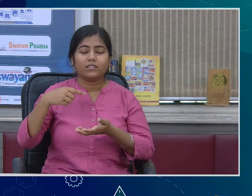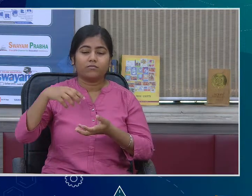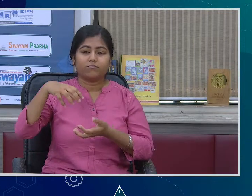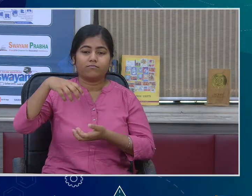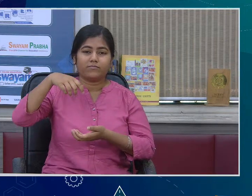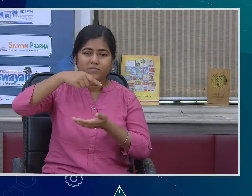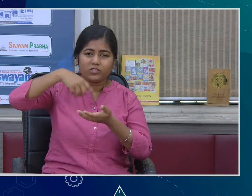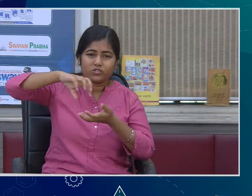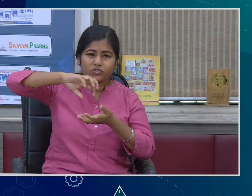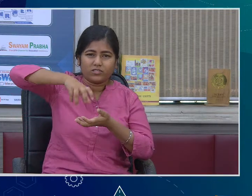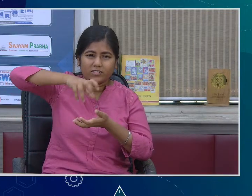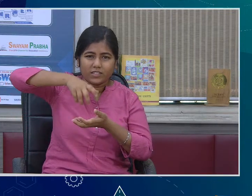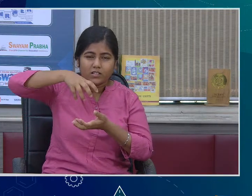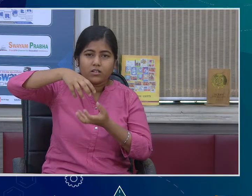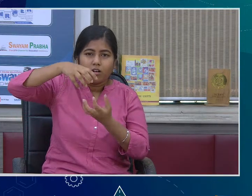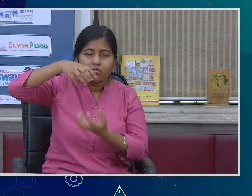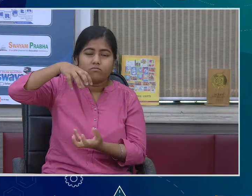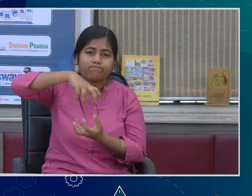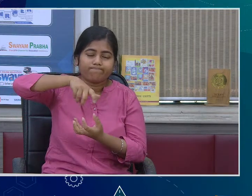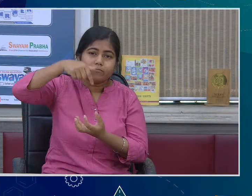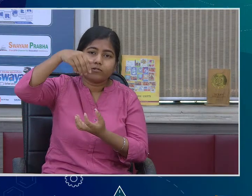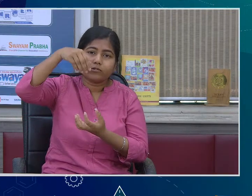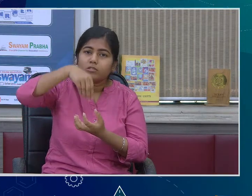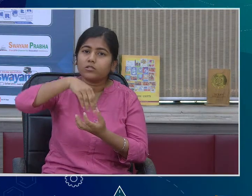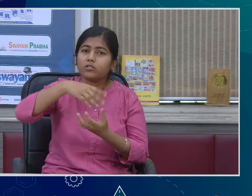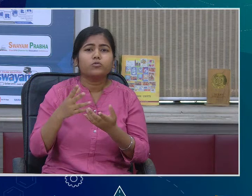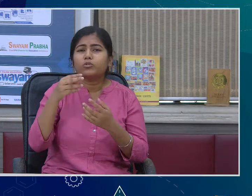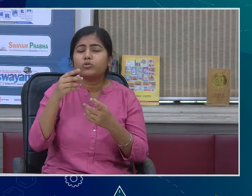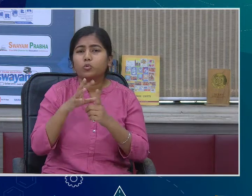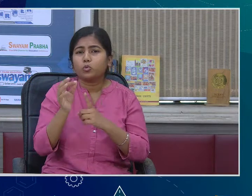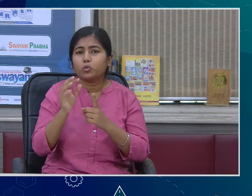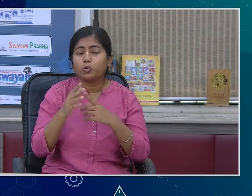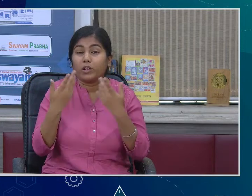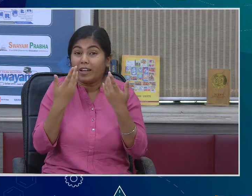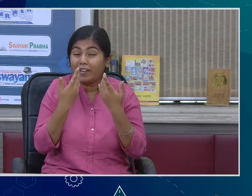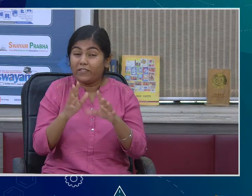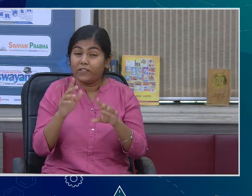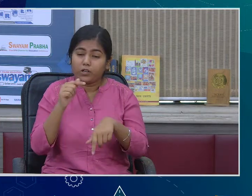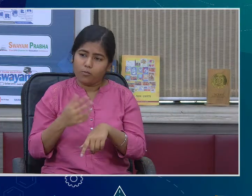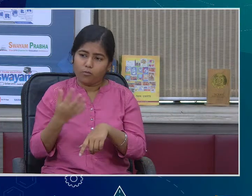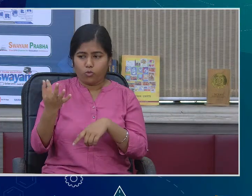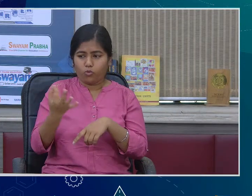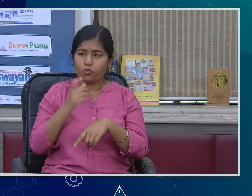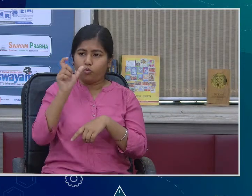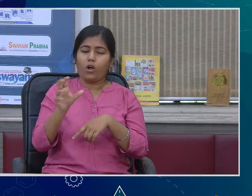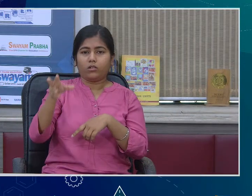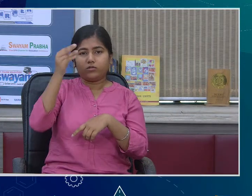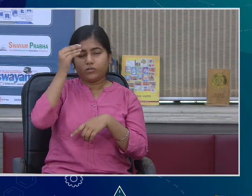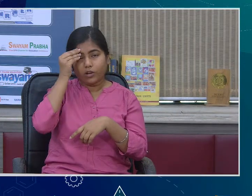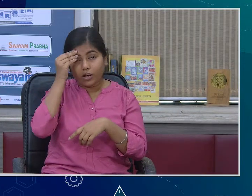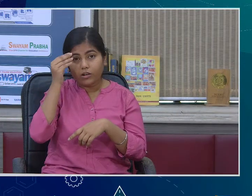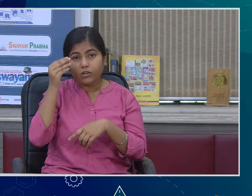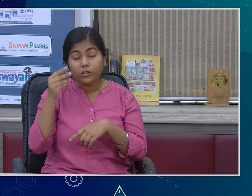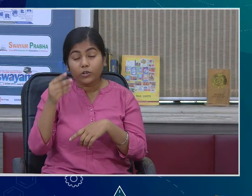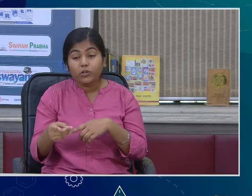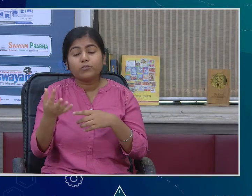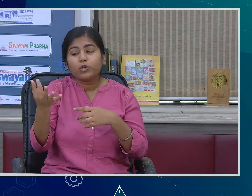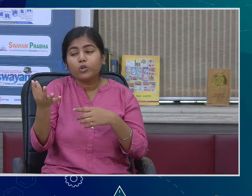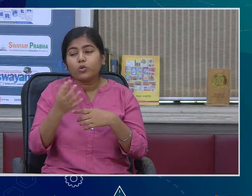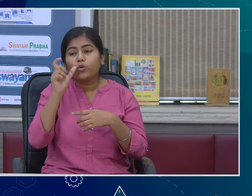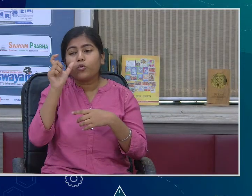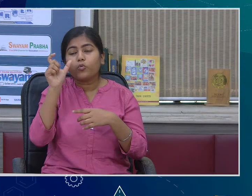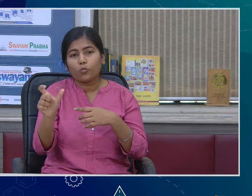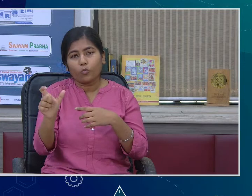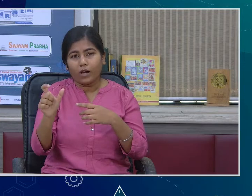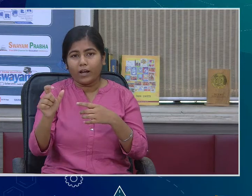classroom, okay? And what you can do, every time you learn a new word, try to put that new word